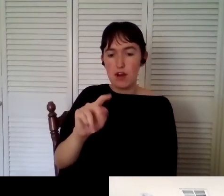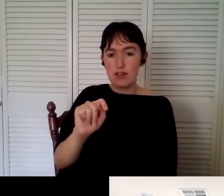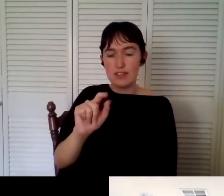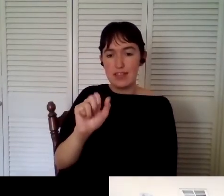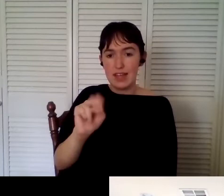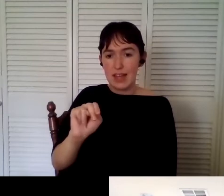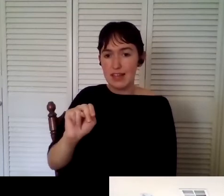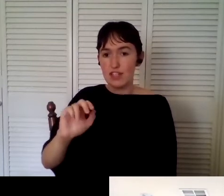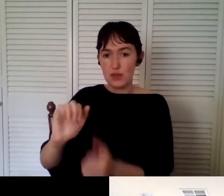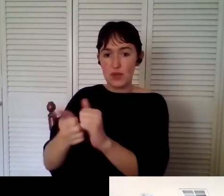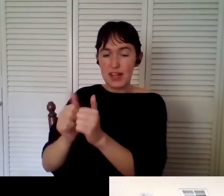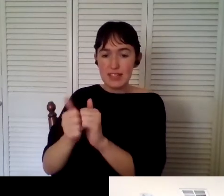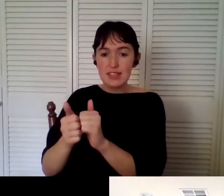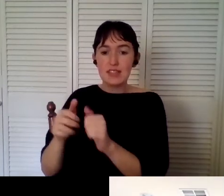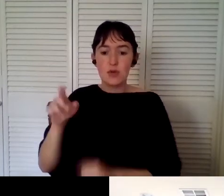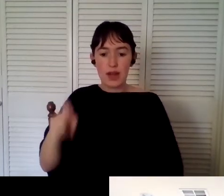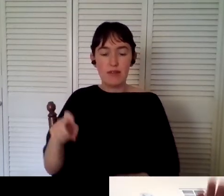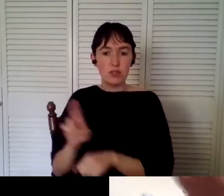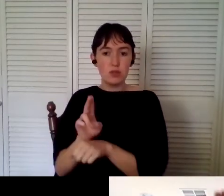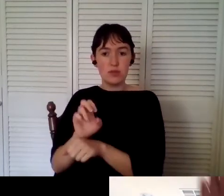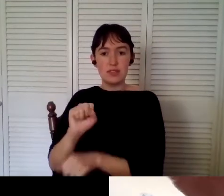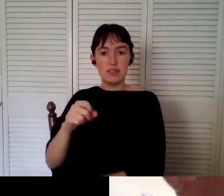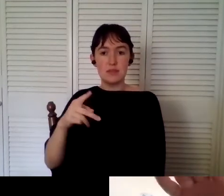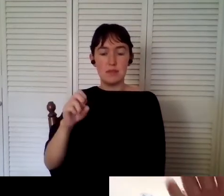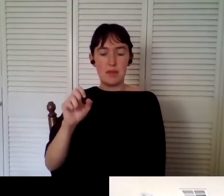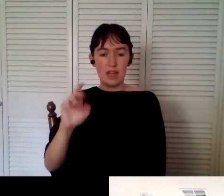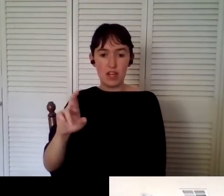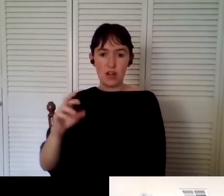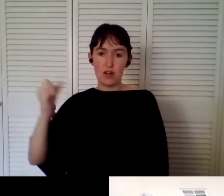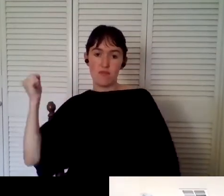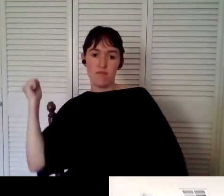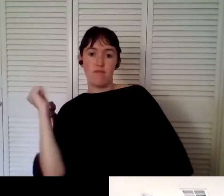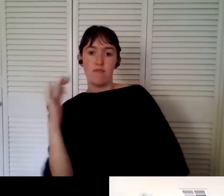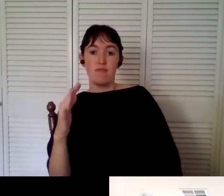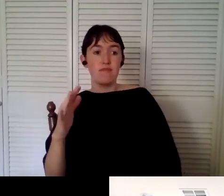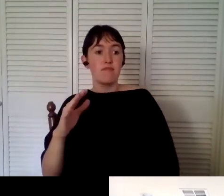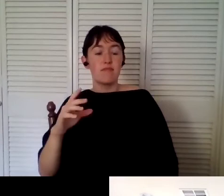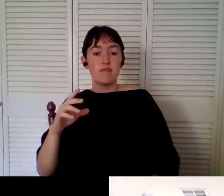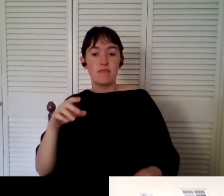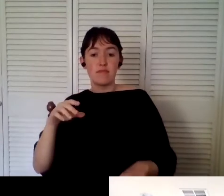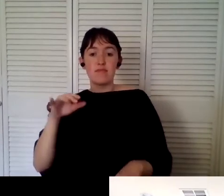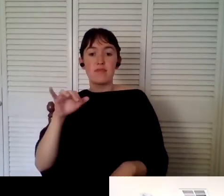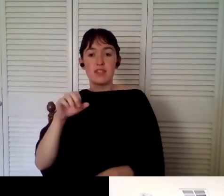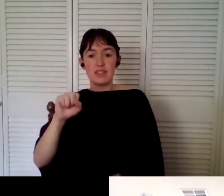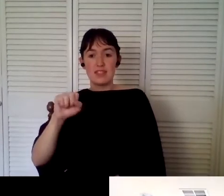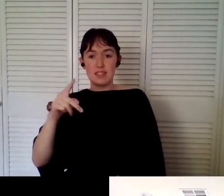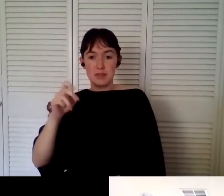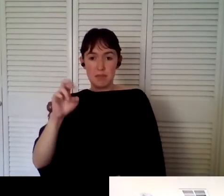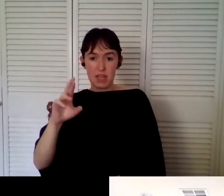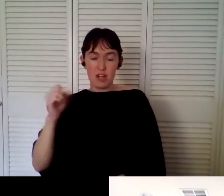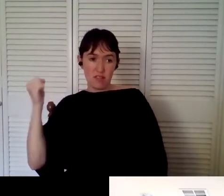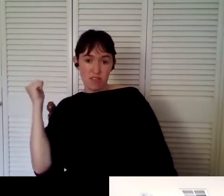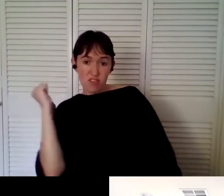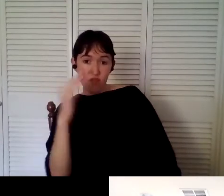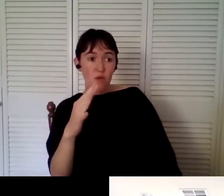10 meters and at a straight ahead flat. And many of them barely reach the spear to